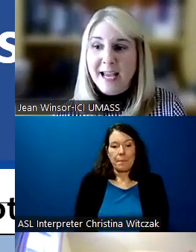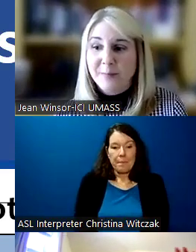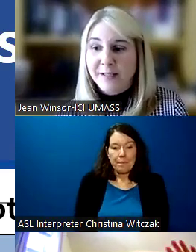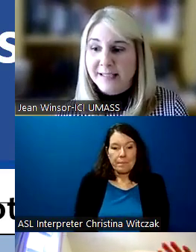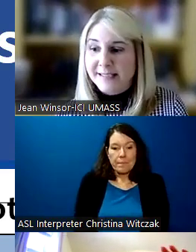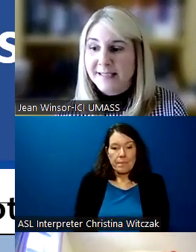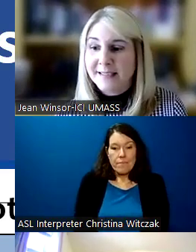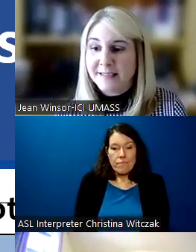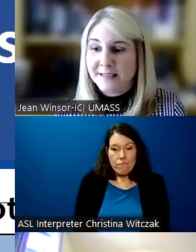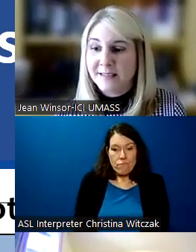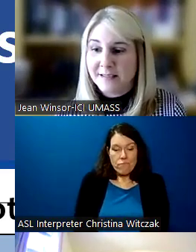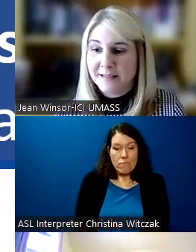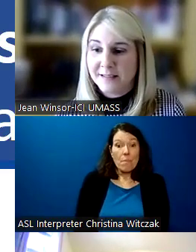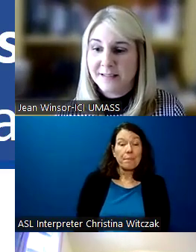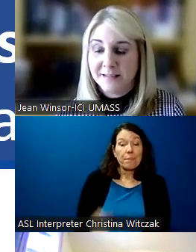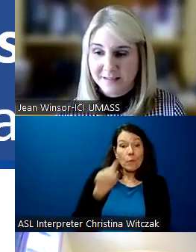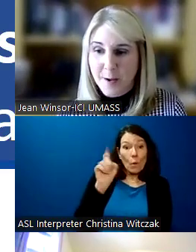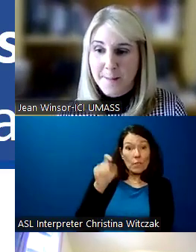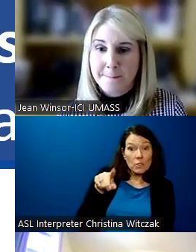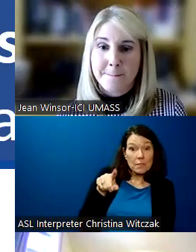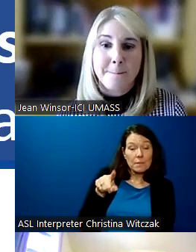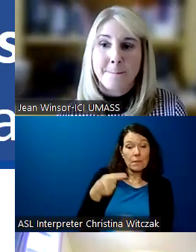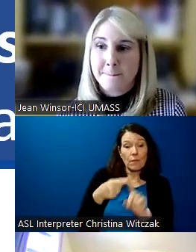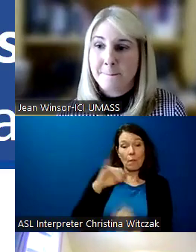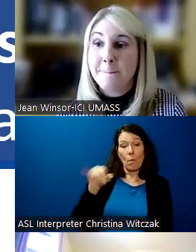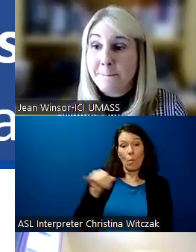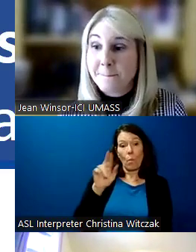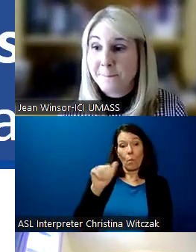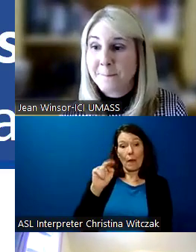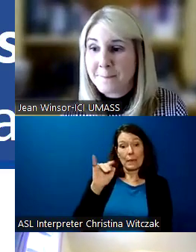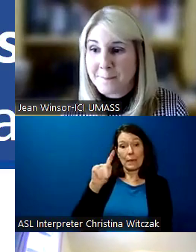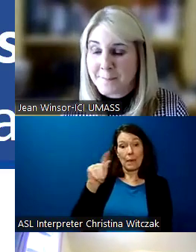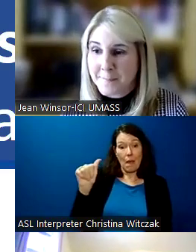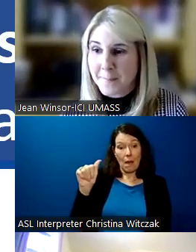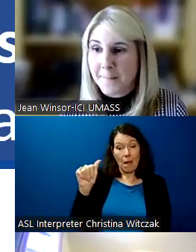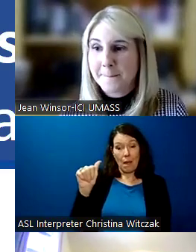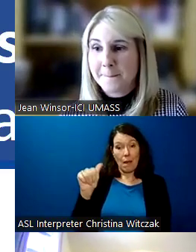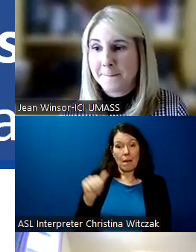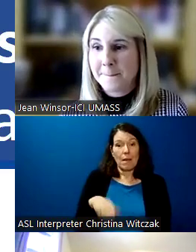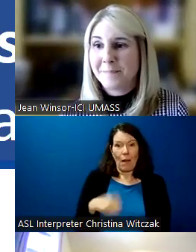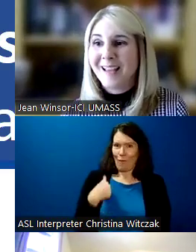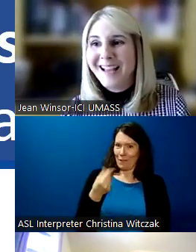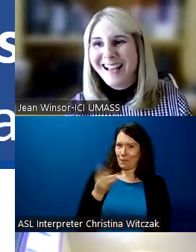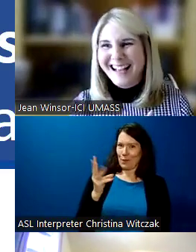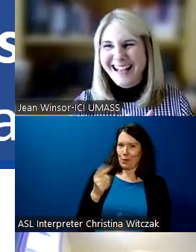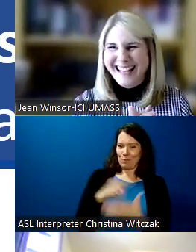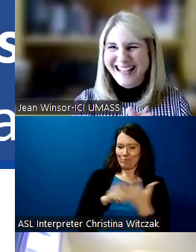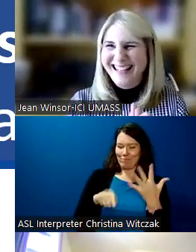Next slide, please. Quick question from Juanita. We got a couple more questions and I'm